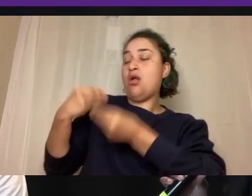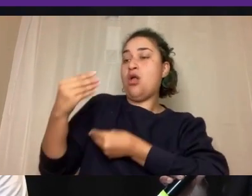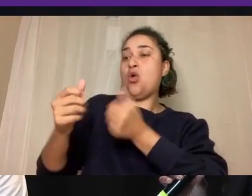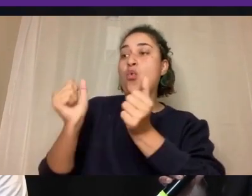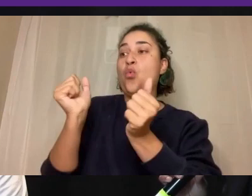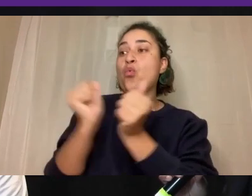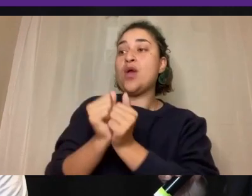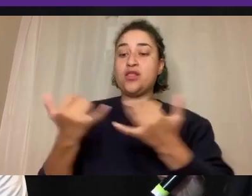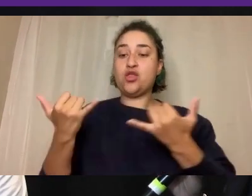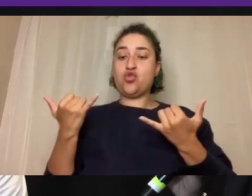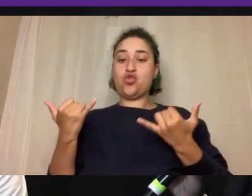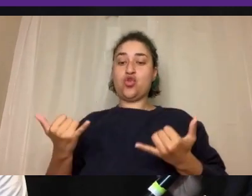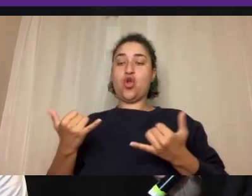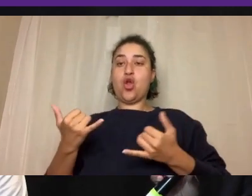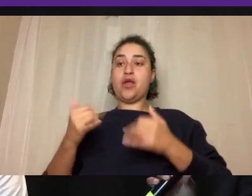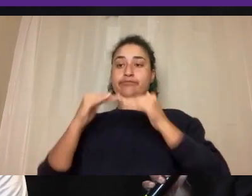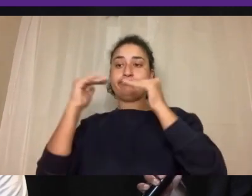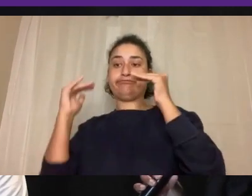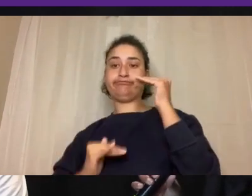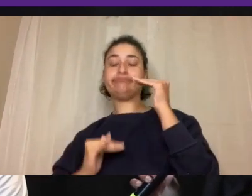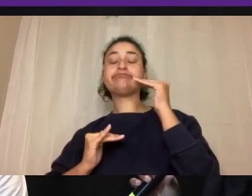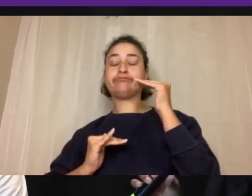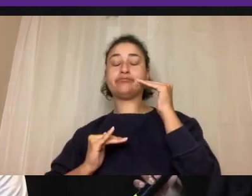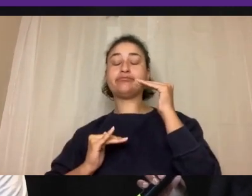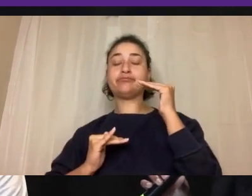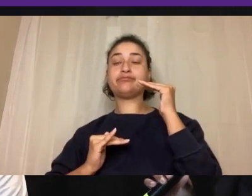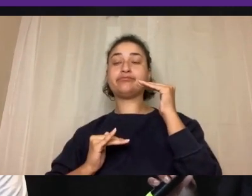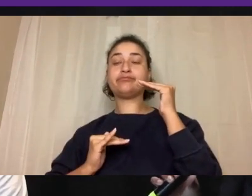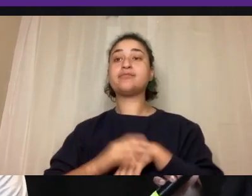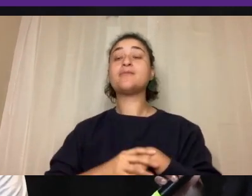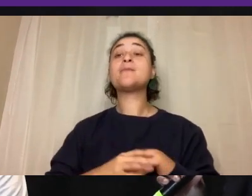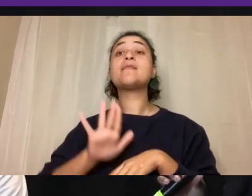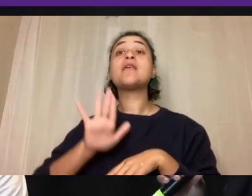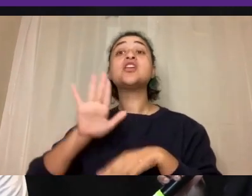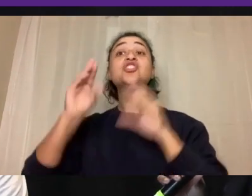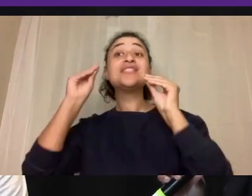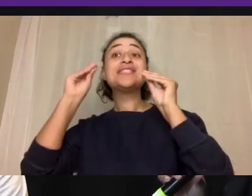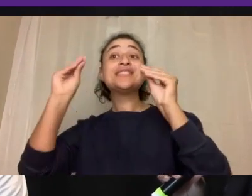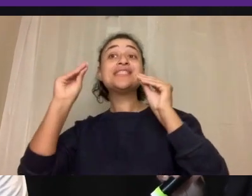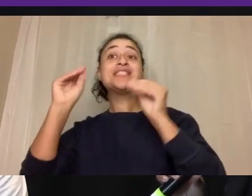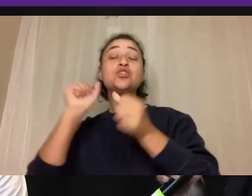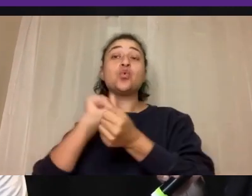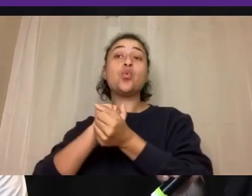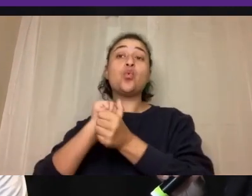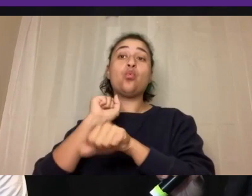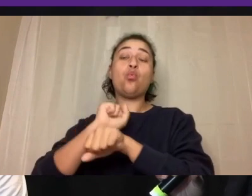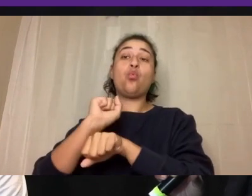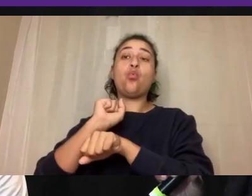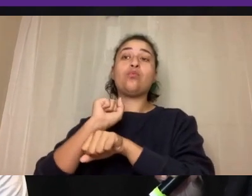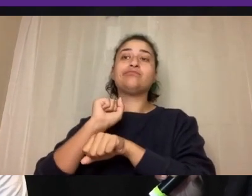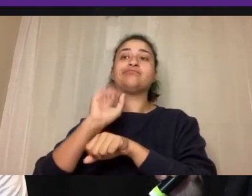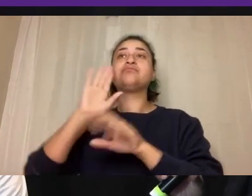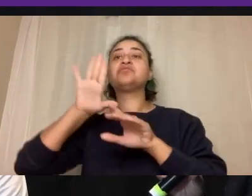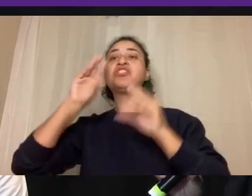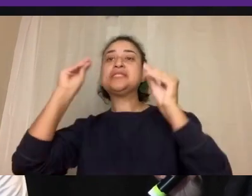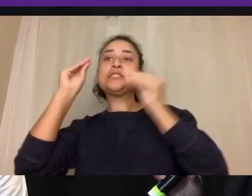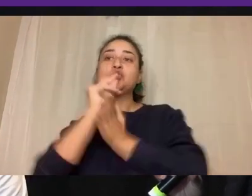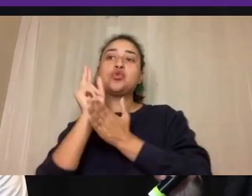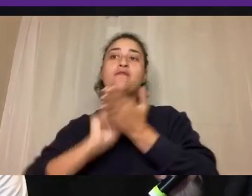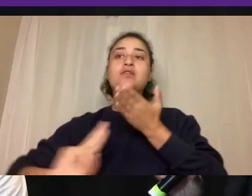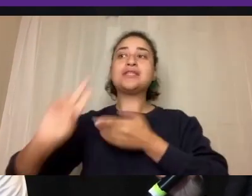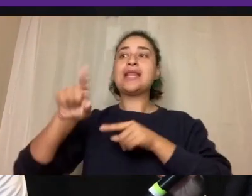disparate health outcomes among Indigenous peoples. She teaches courses on Native American Indigenous Studies and addresses the